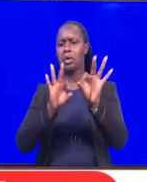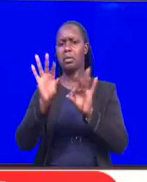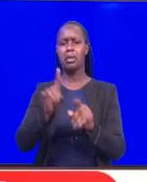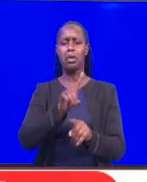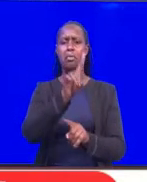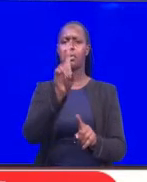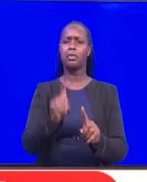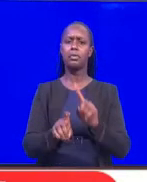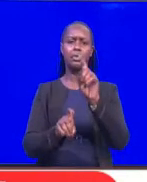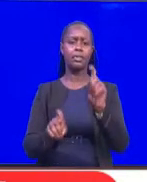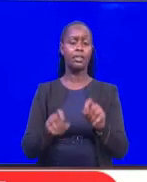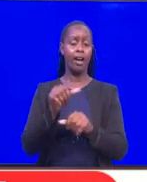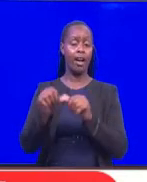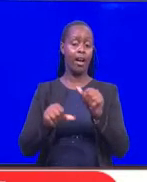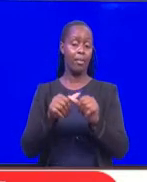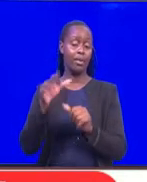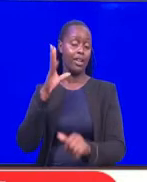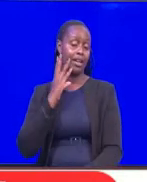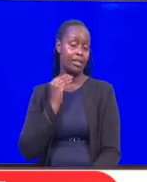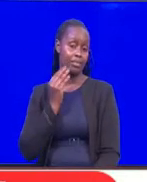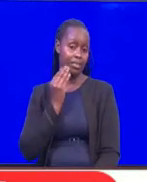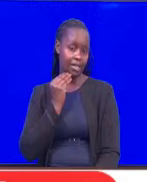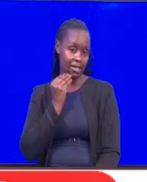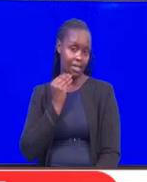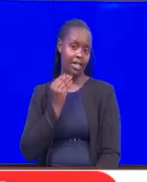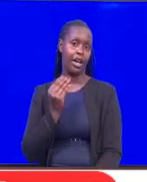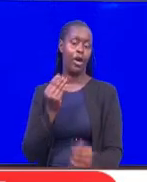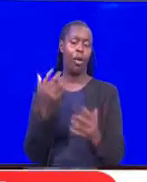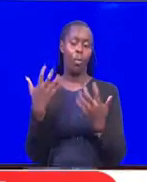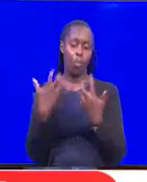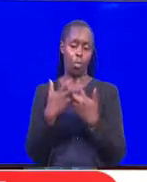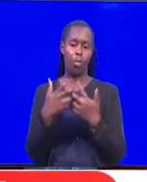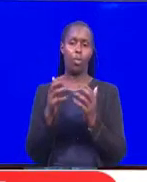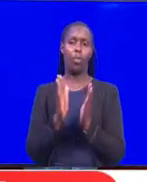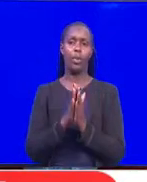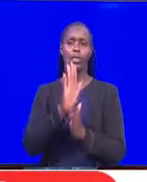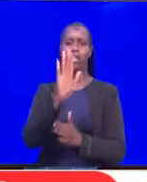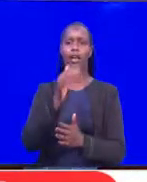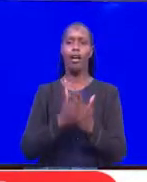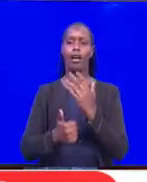their experience relevant to their appointment.